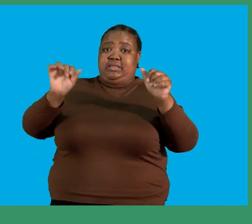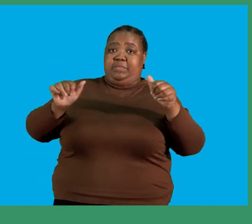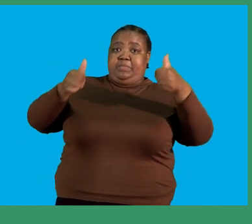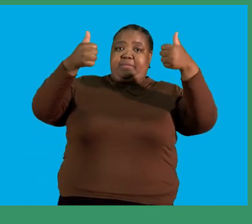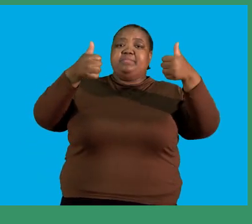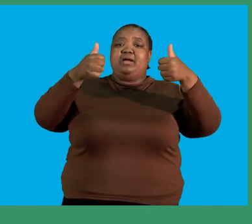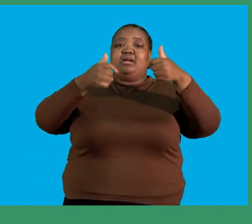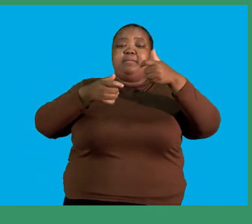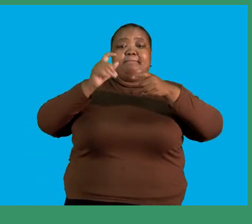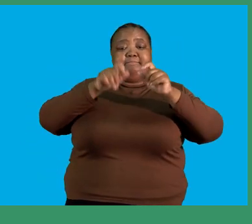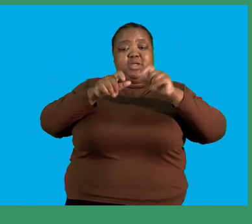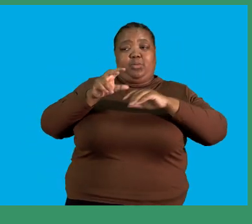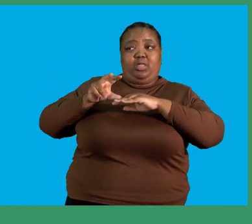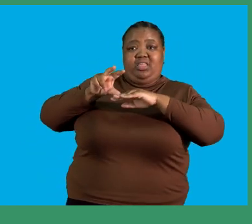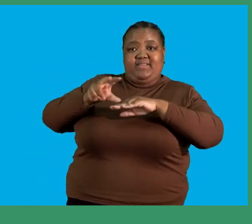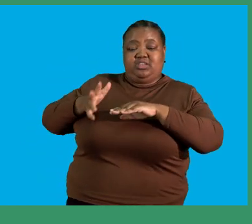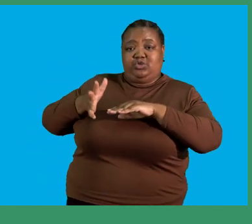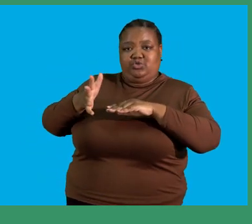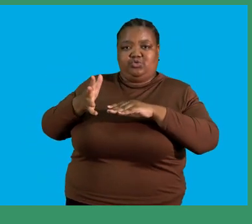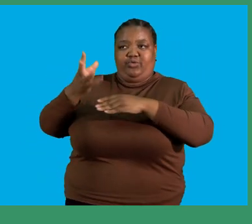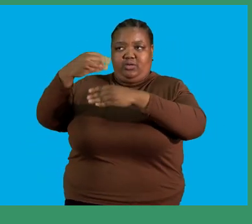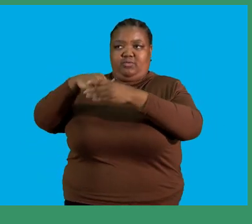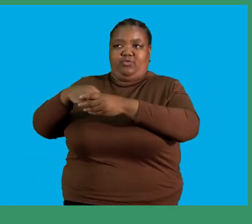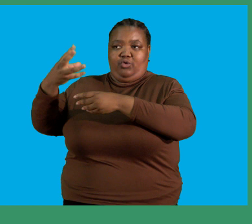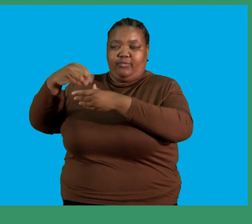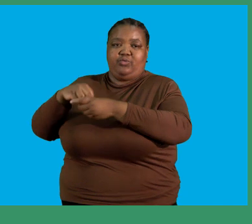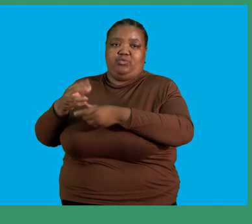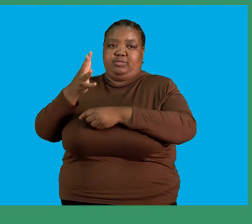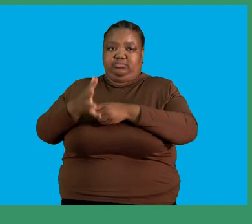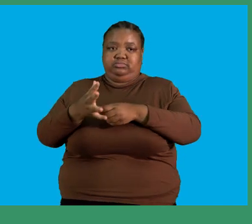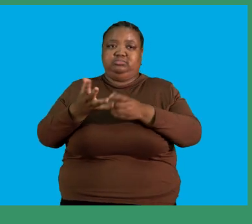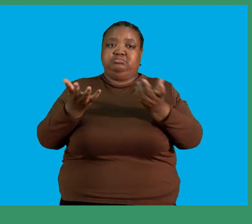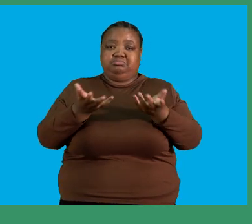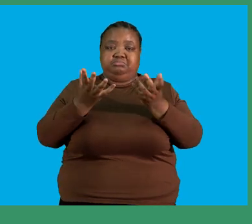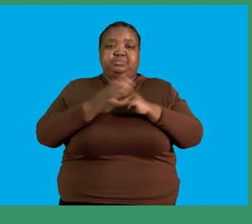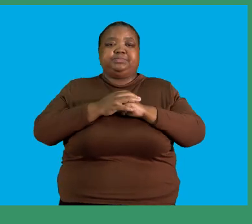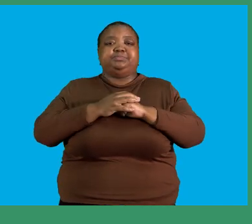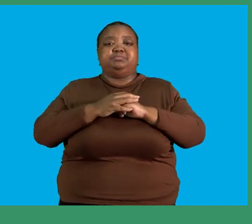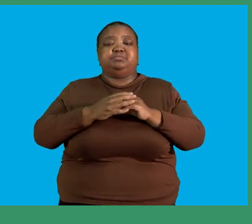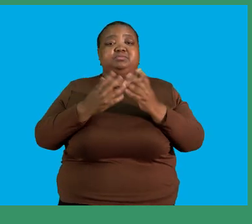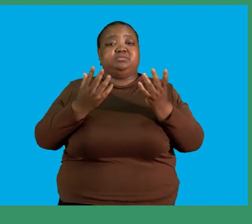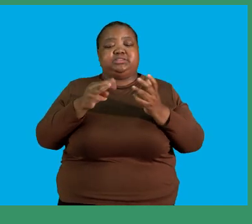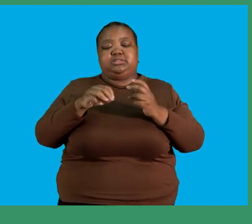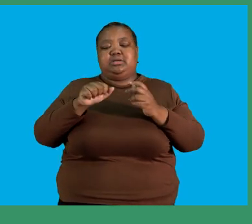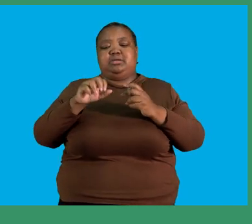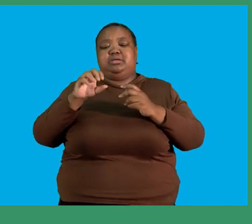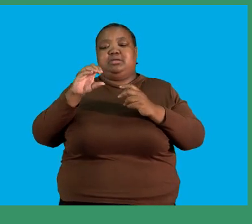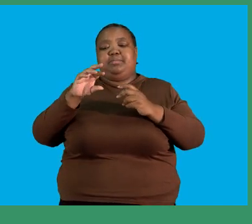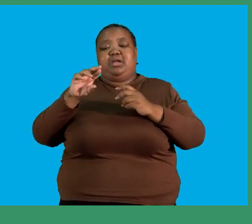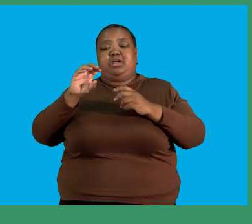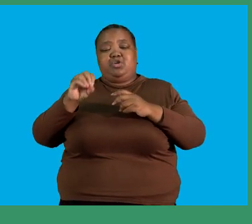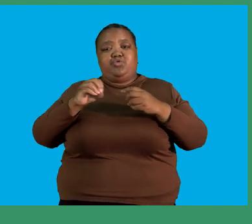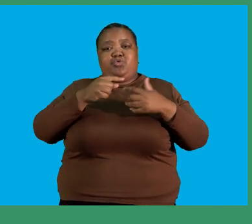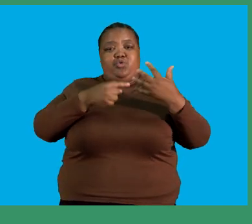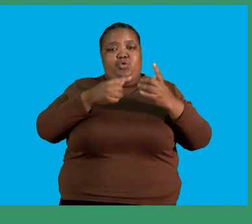want to invest in our business to grow. Now, also very interesting is that the more we are involved in